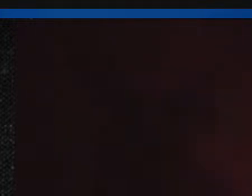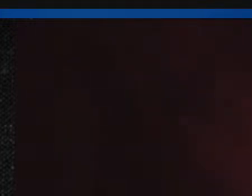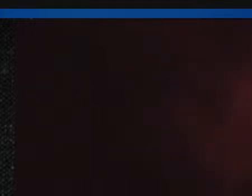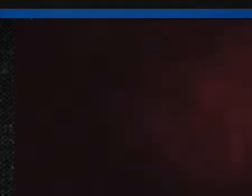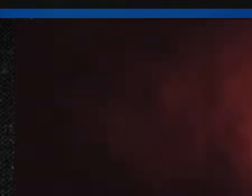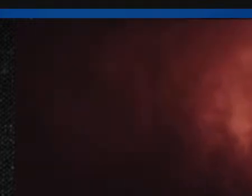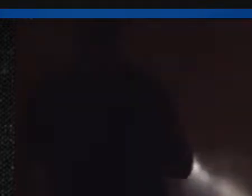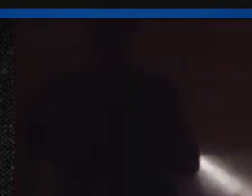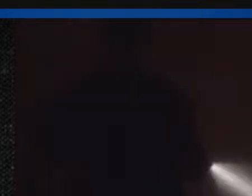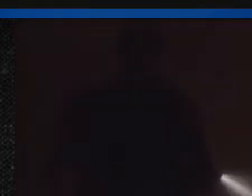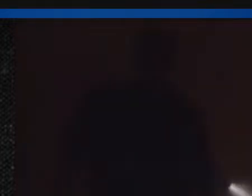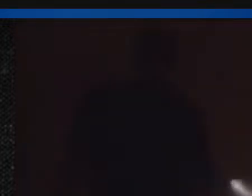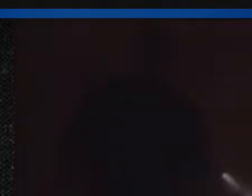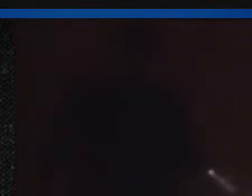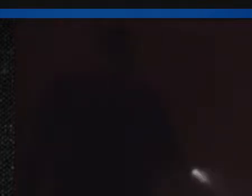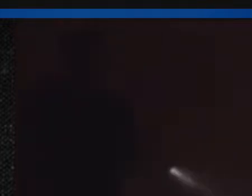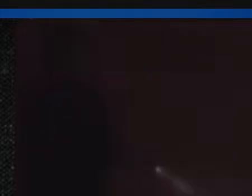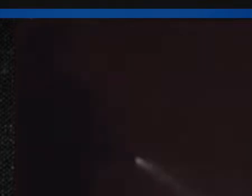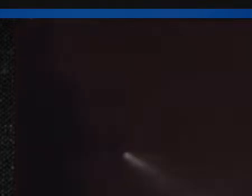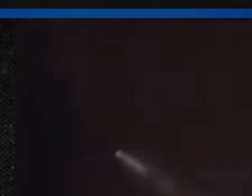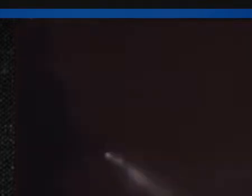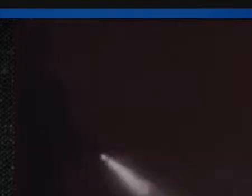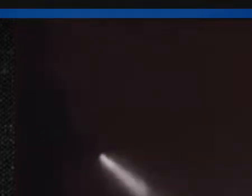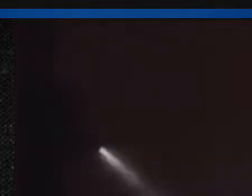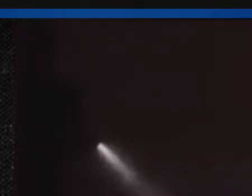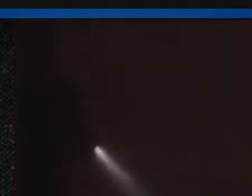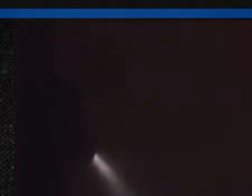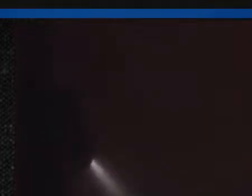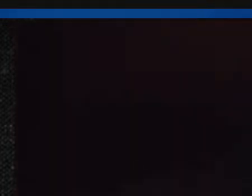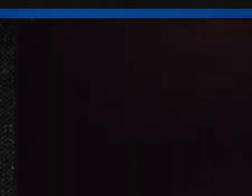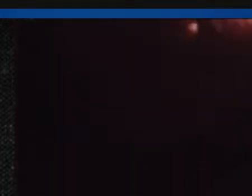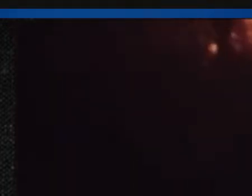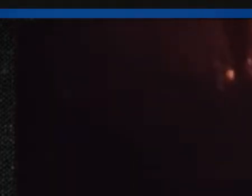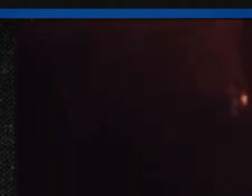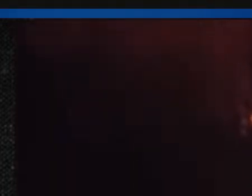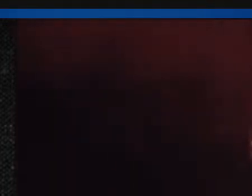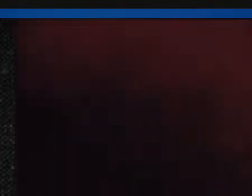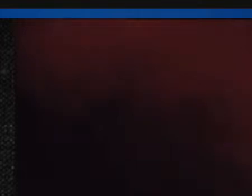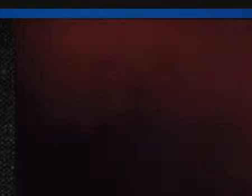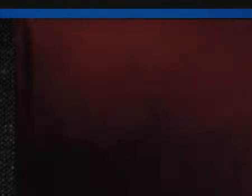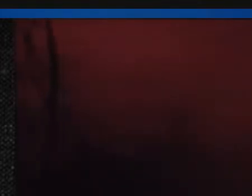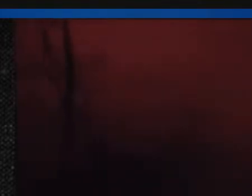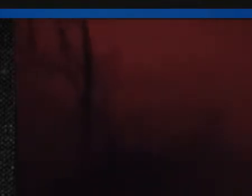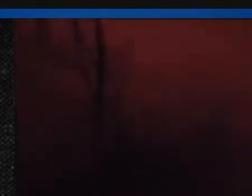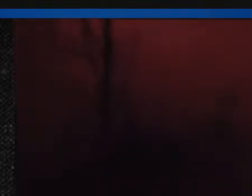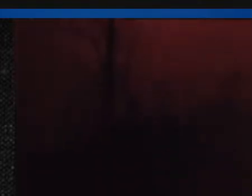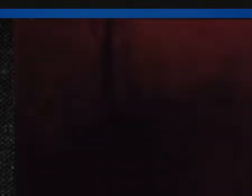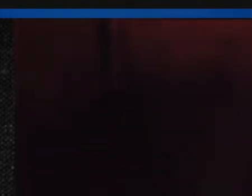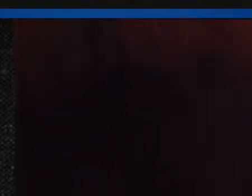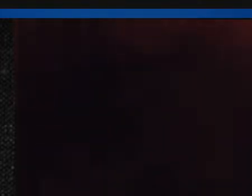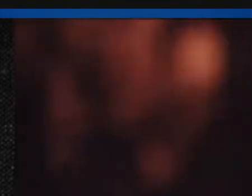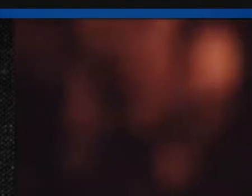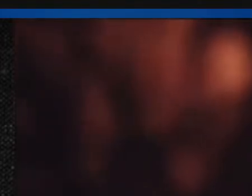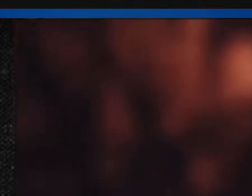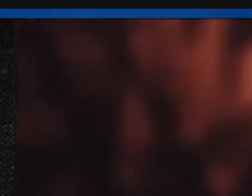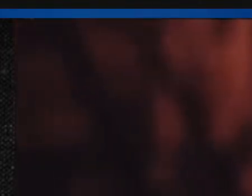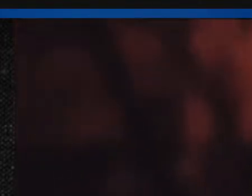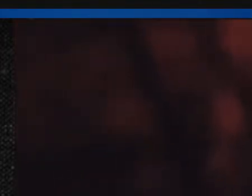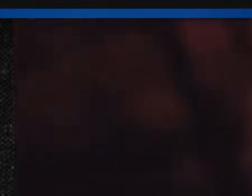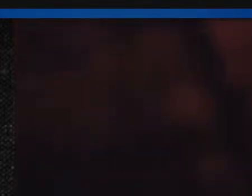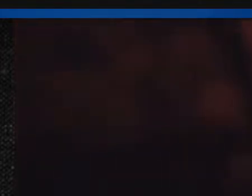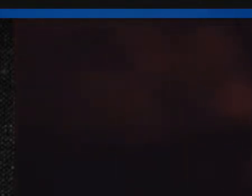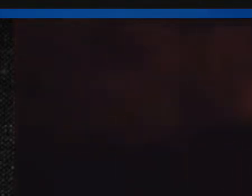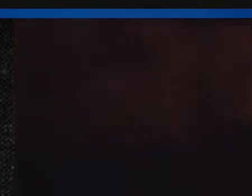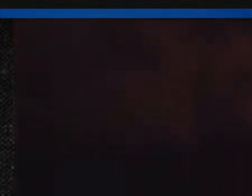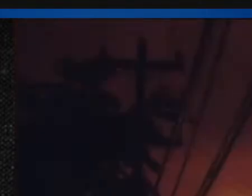The first 3 weeks of the eruption here in Hawaii, crazy things would happen in the middle of the night. A new fissure would open up and it would threaten a new